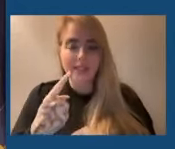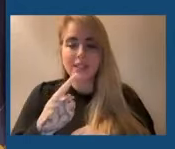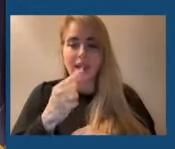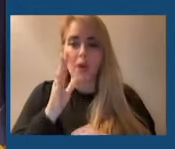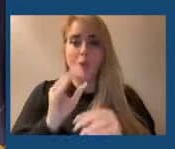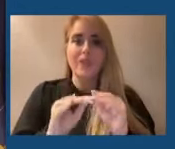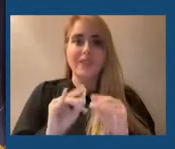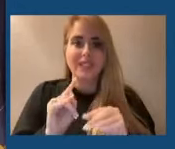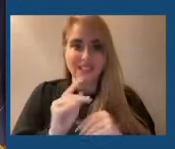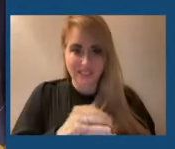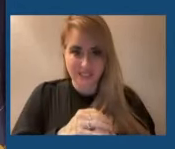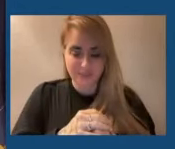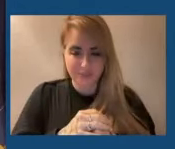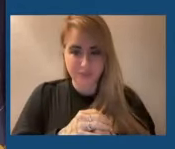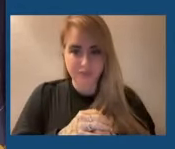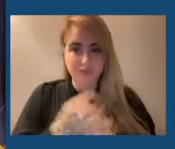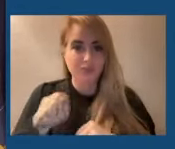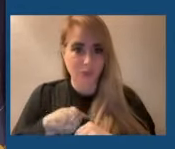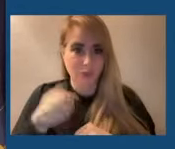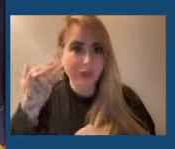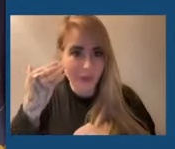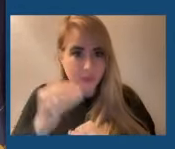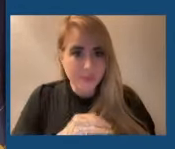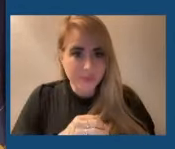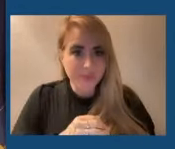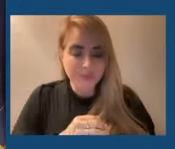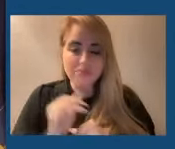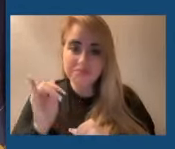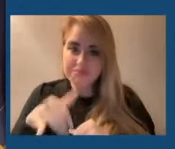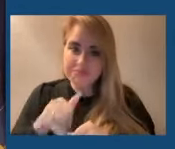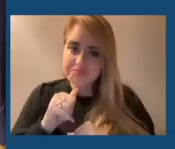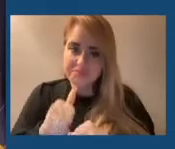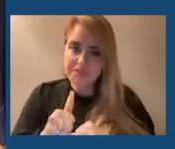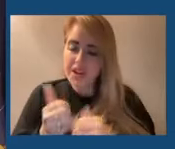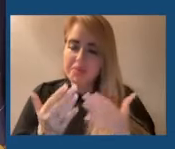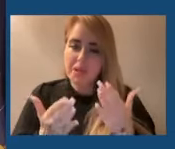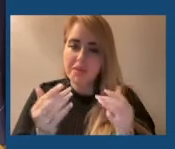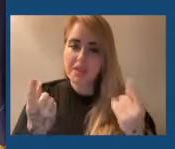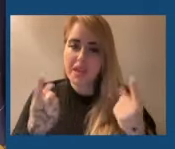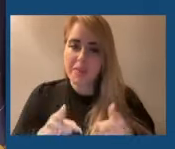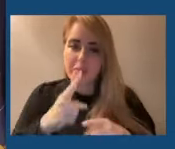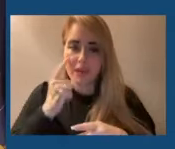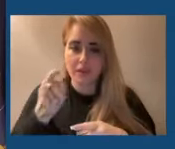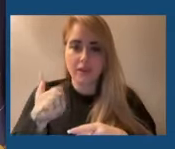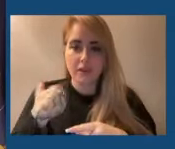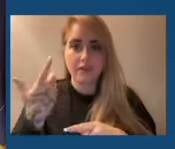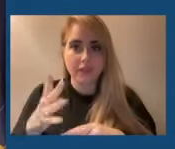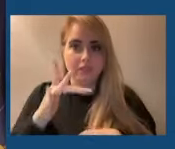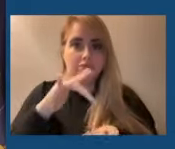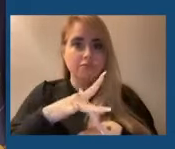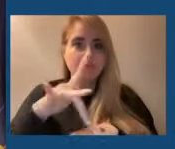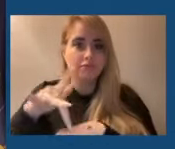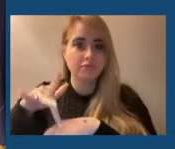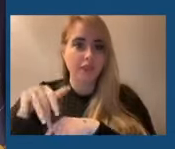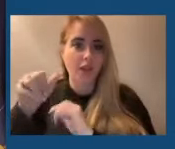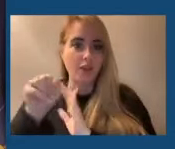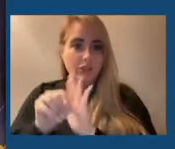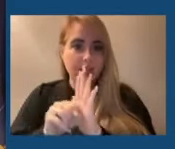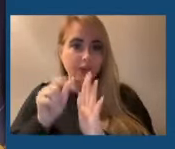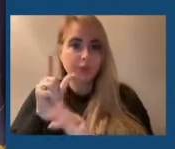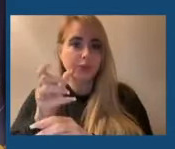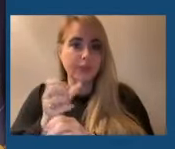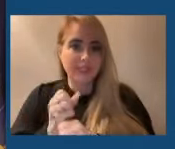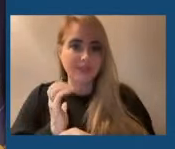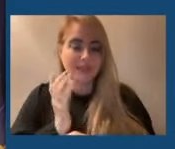it. We know that that's unlikely because actually I've been to the other states that are receiving